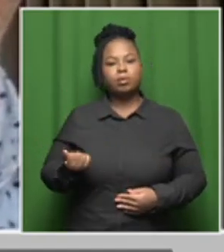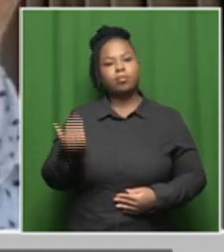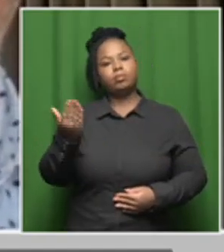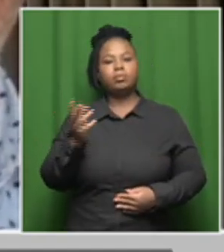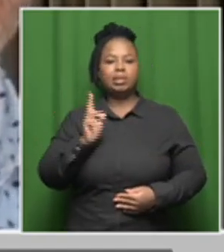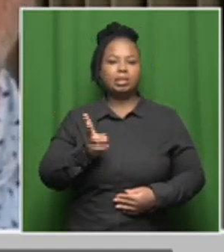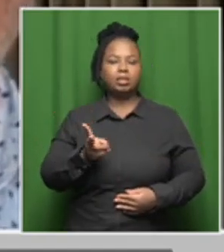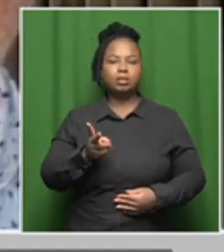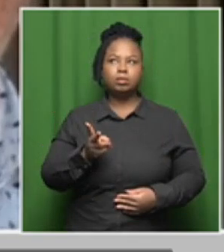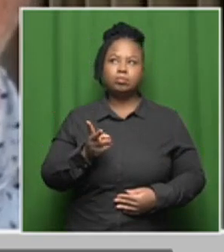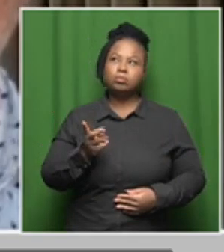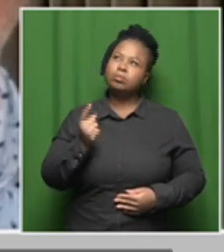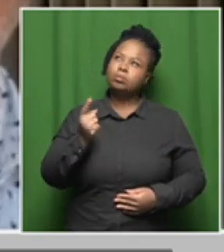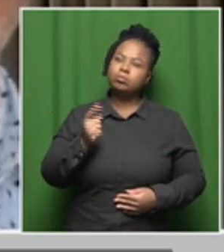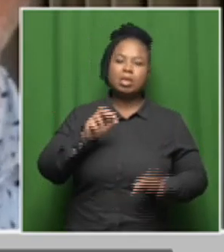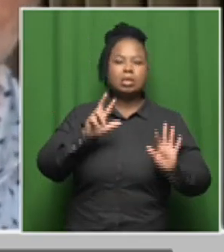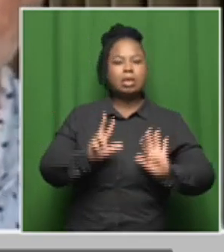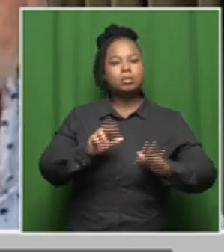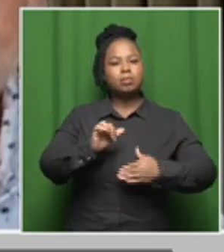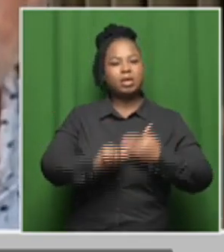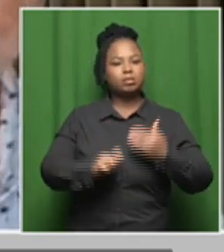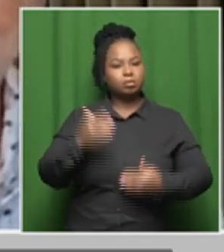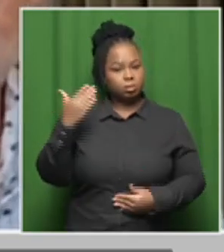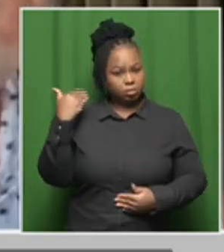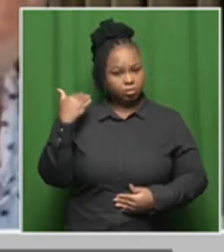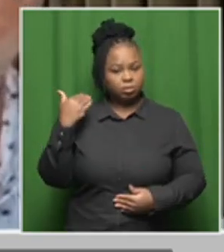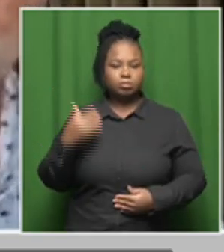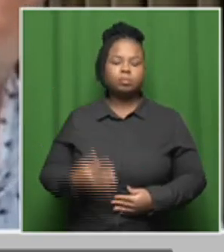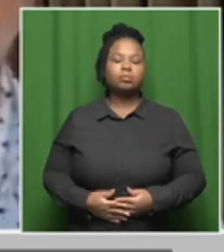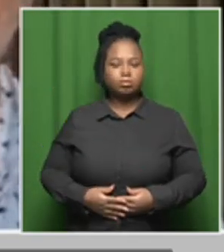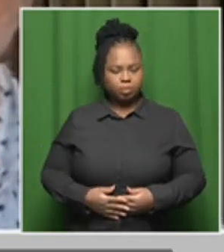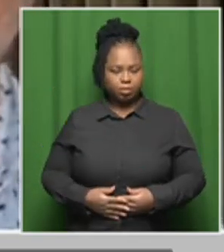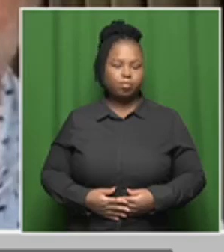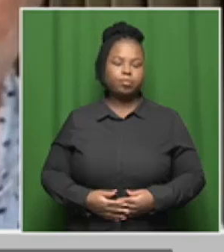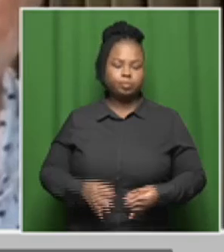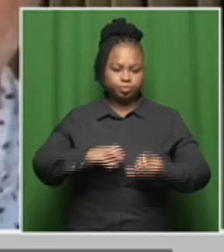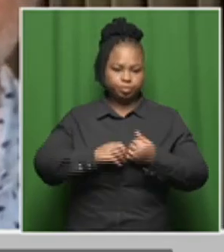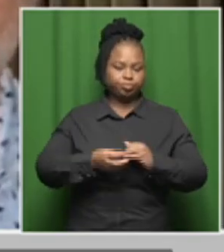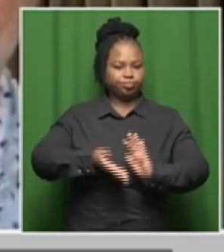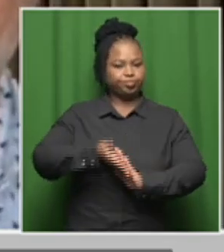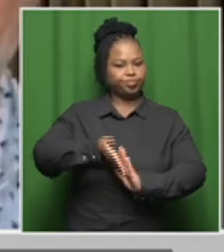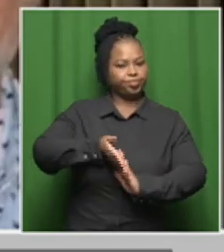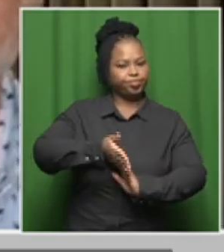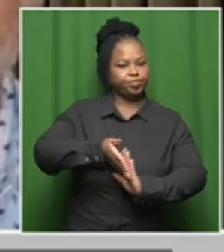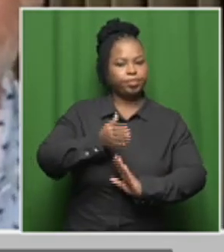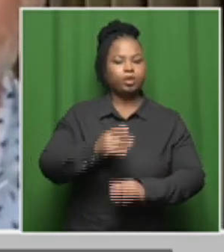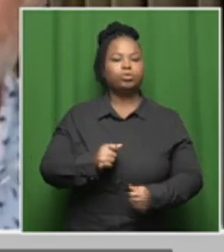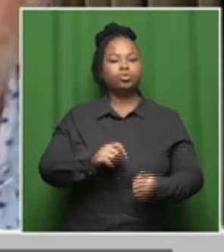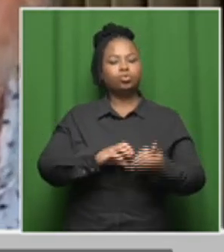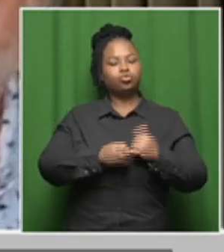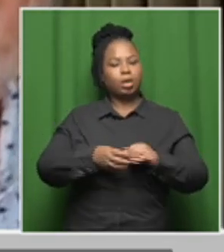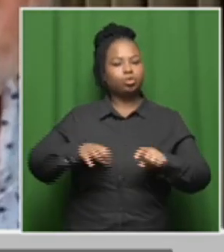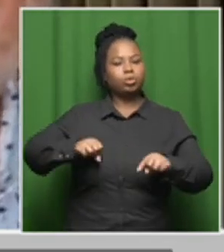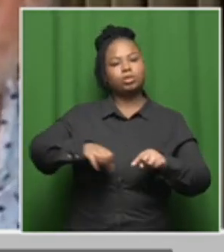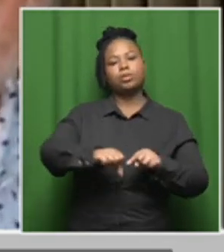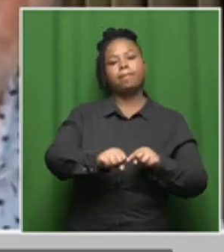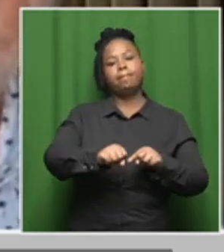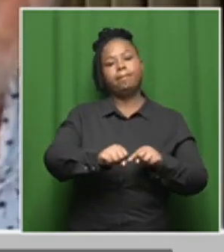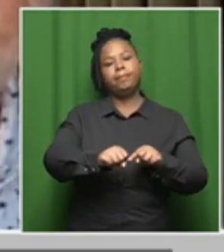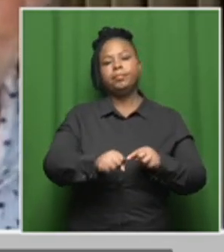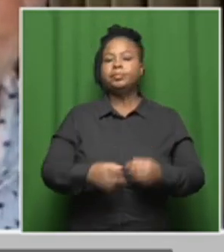just 18 months ago. So they are very much trying to keep up to speed with this rapidly evolving